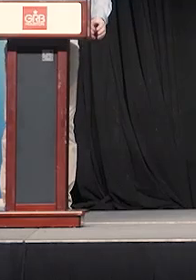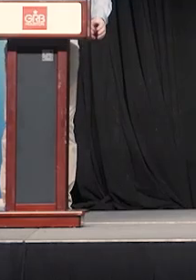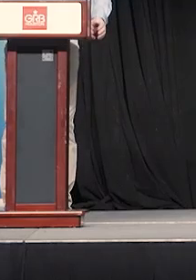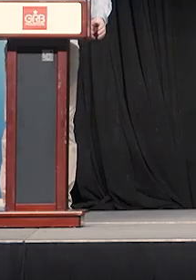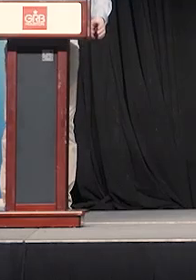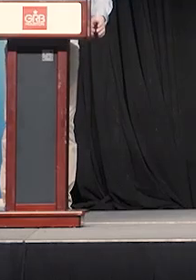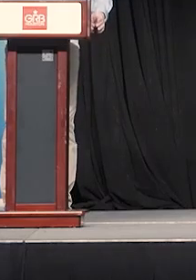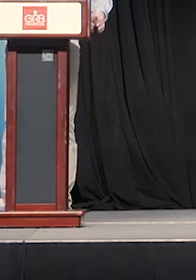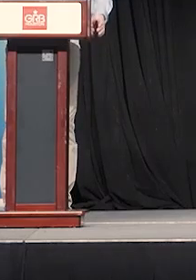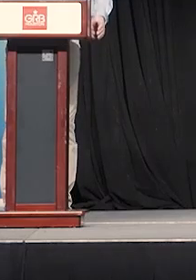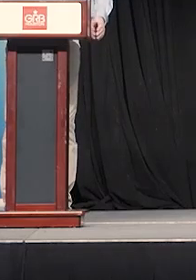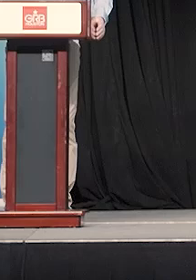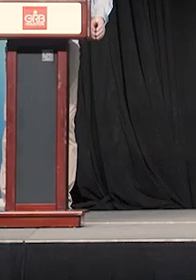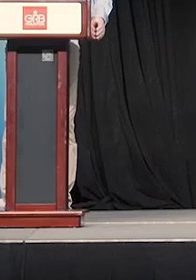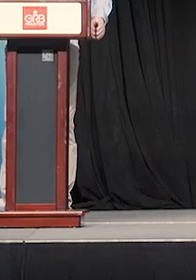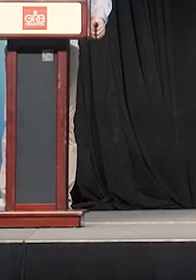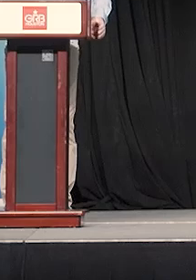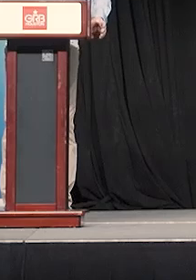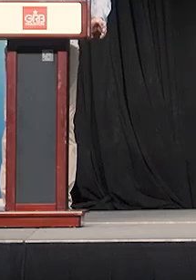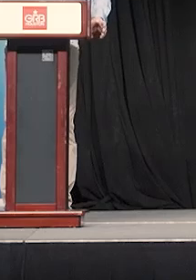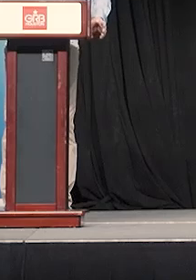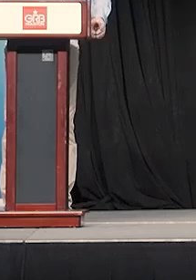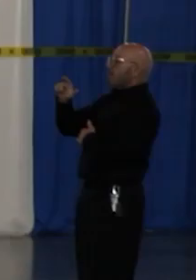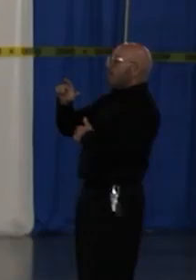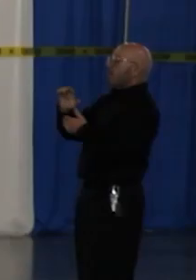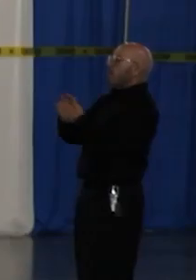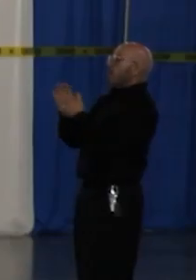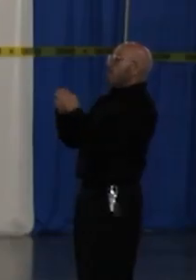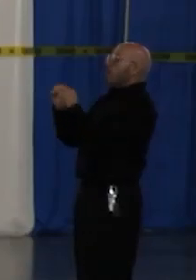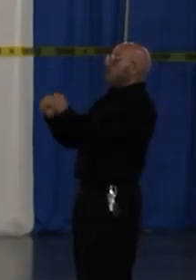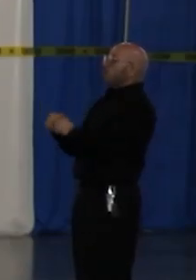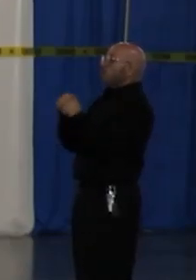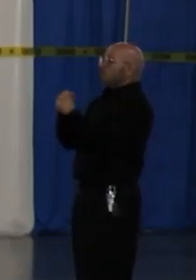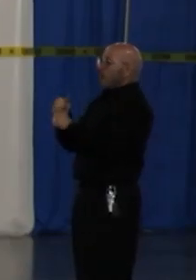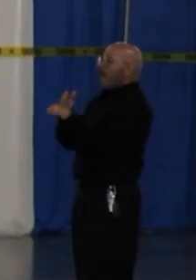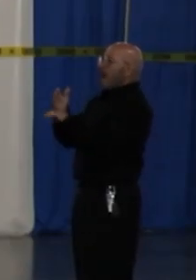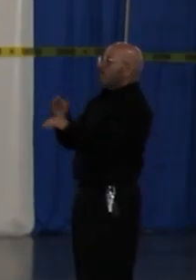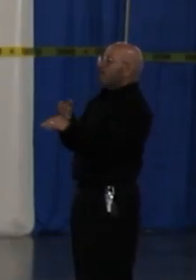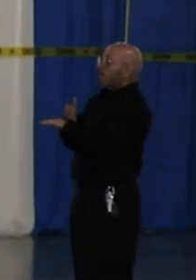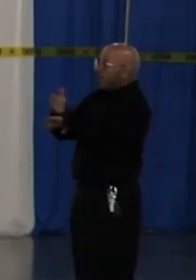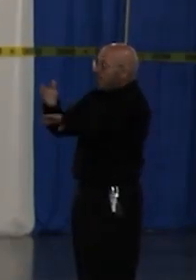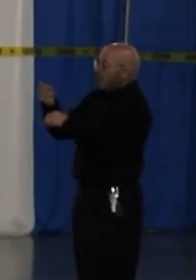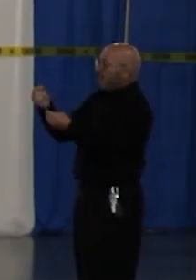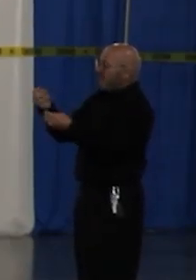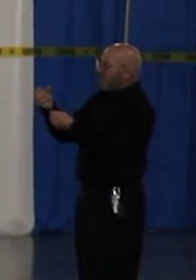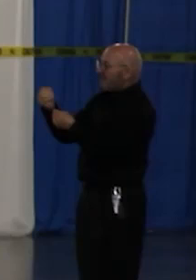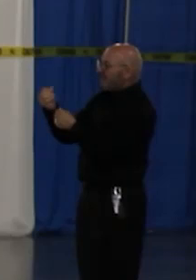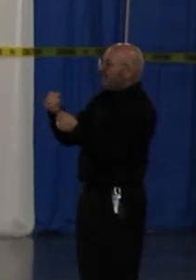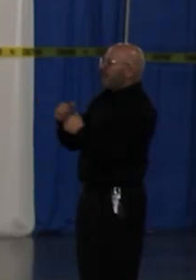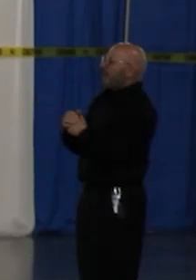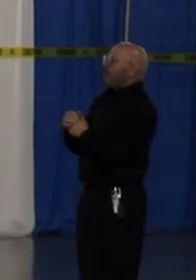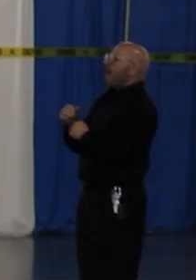minutes after landfall. And so we believe that Beryl actually strengthened a few hours after landfall, or at least maintained that